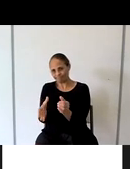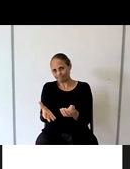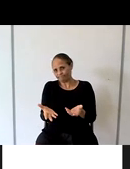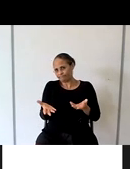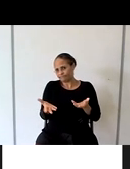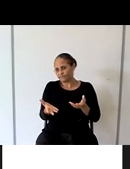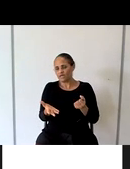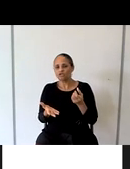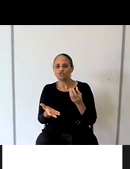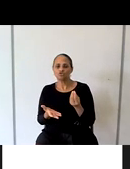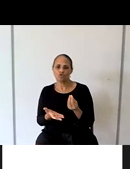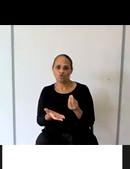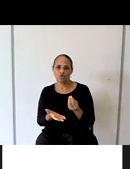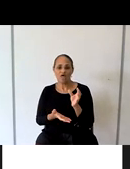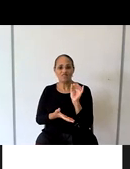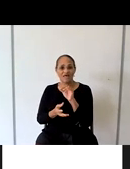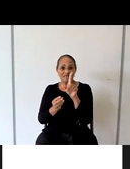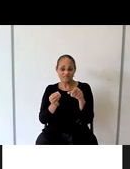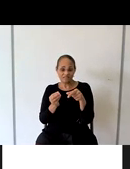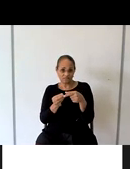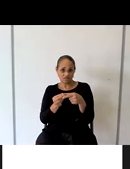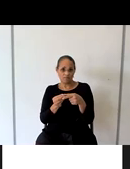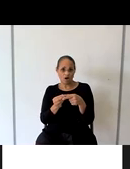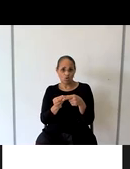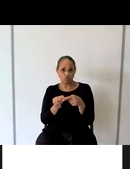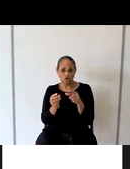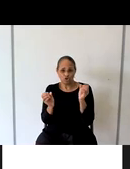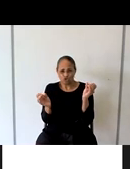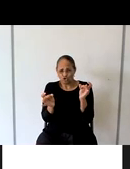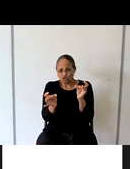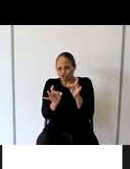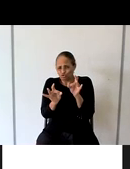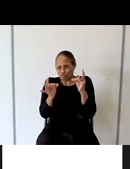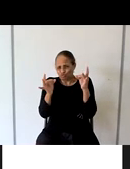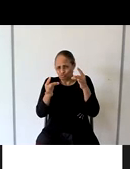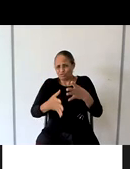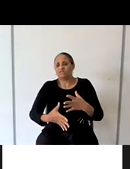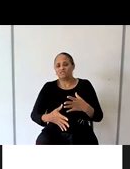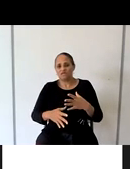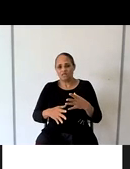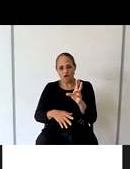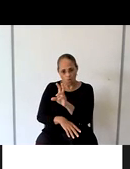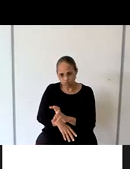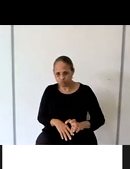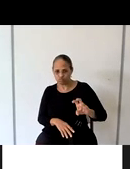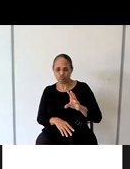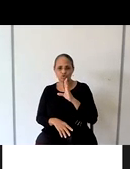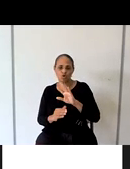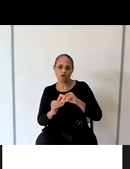So that's about tragedy. I'm going to jump now into talking about how